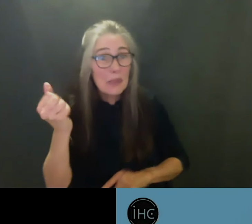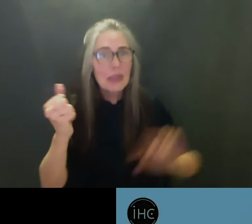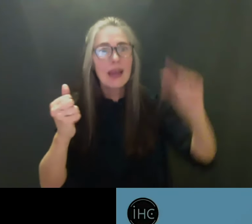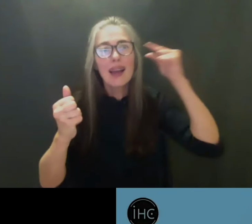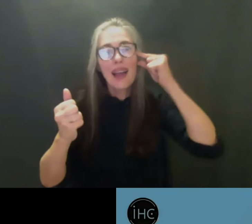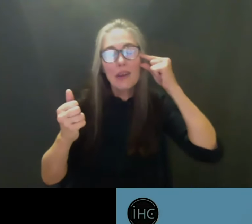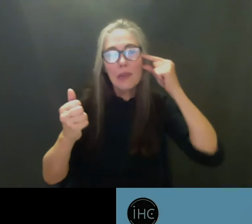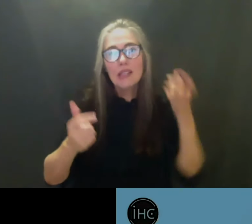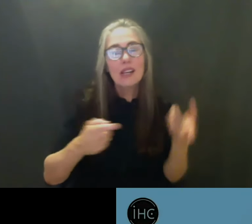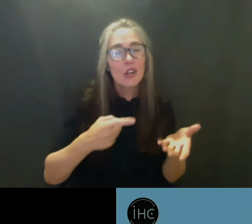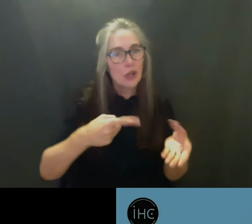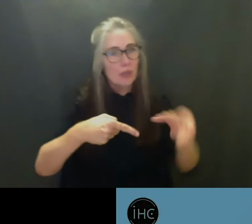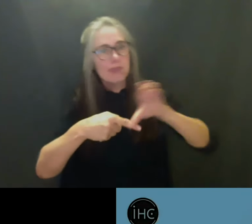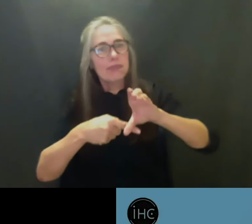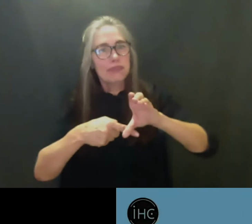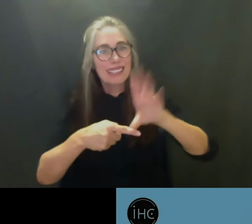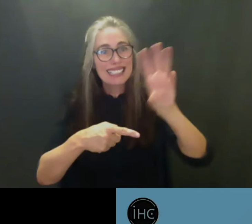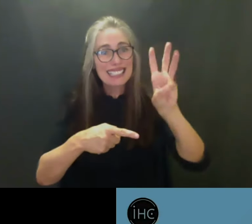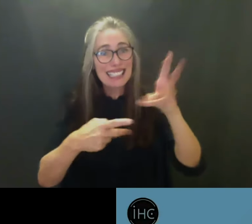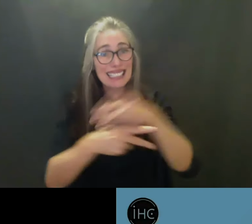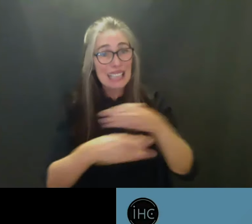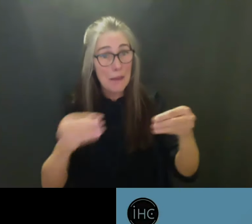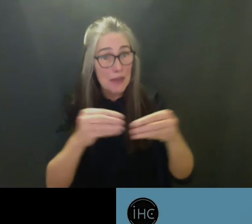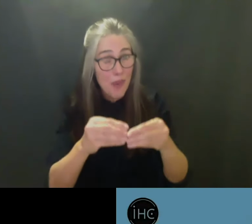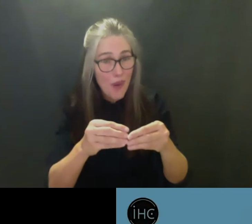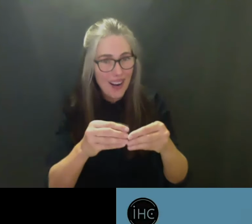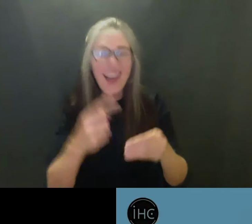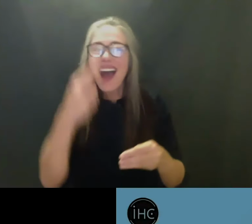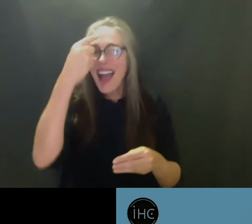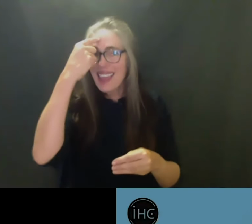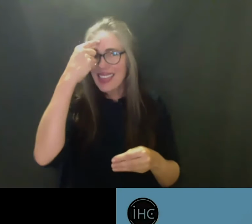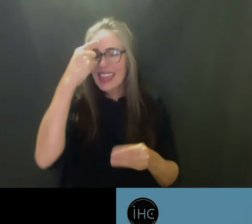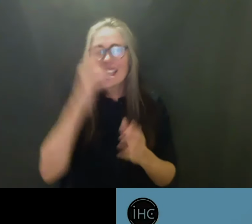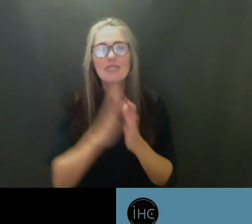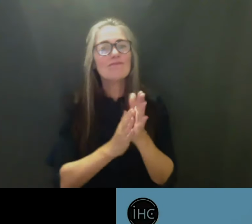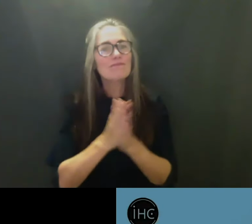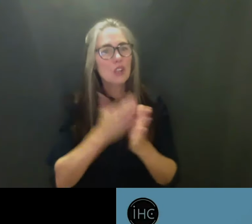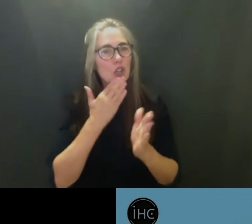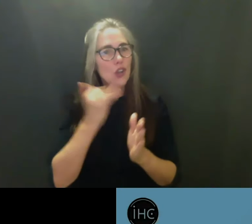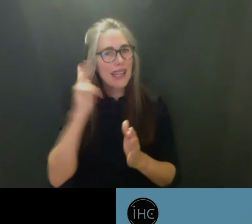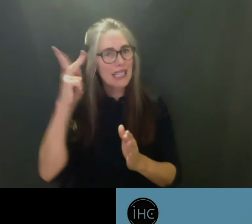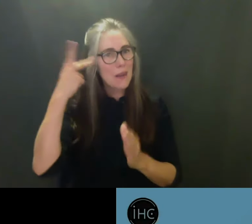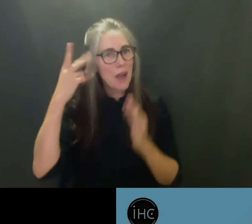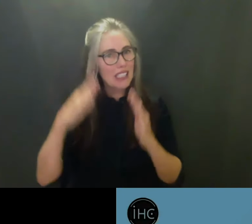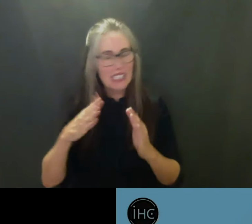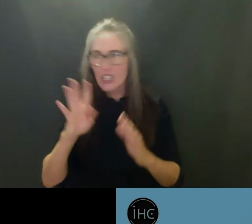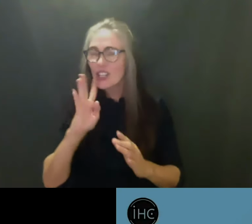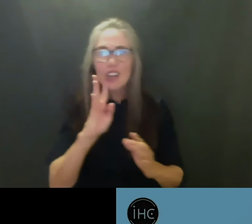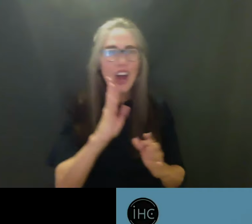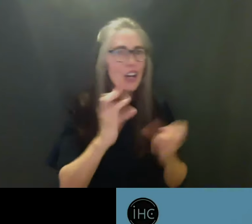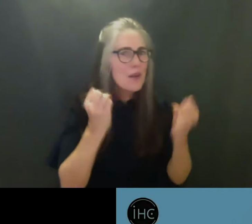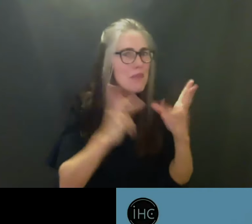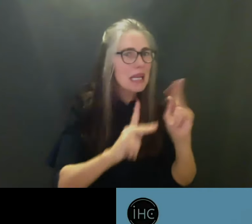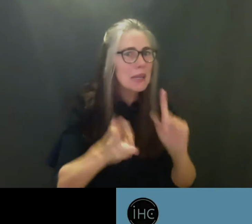I'm for things that I'm for measures that encourage politicians to talk to and mobilize lots and lots of people